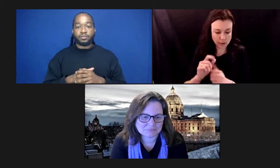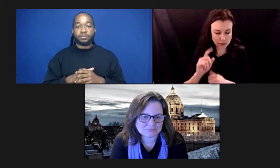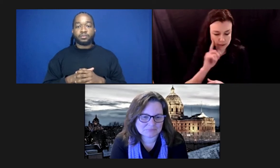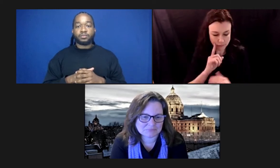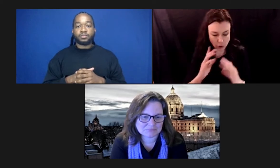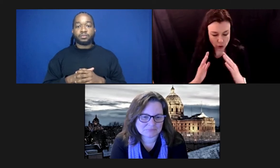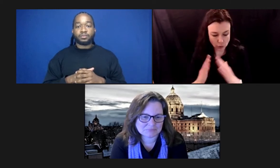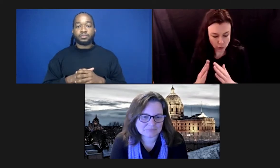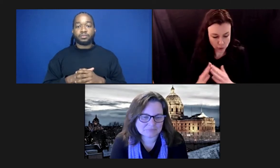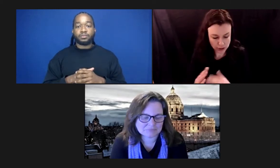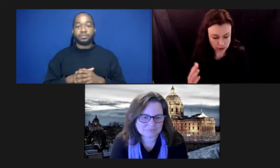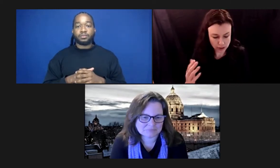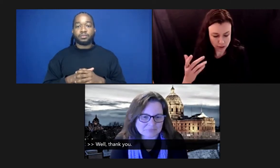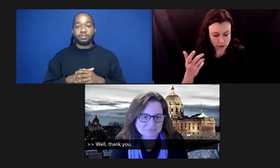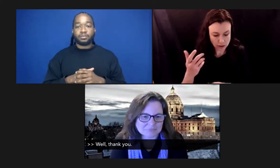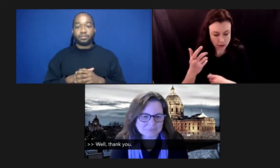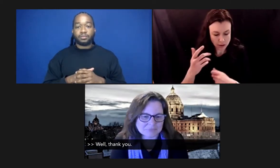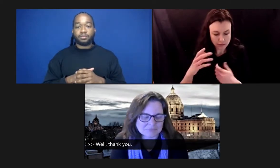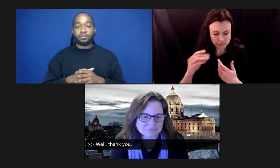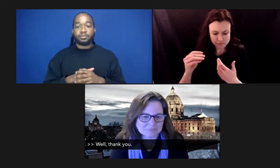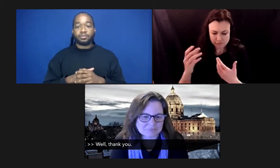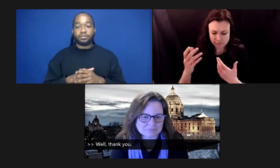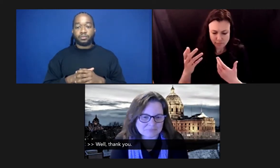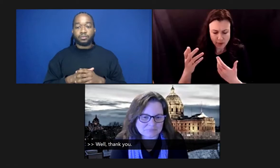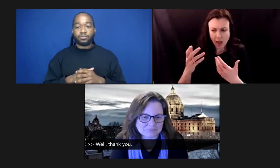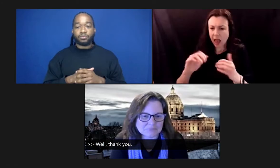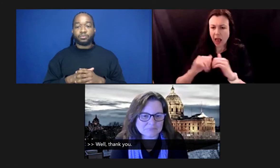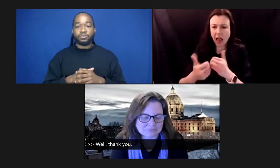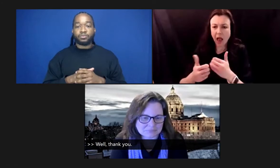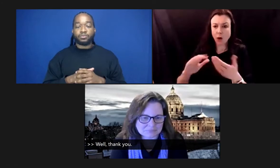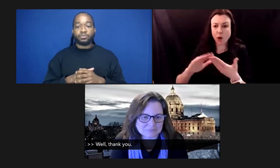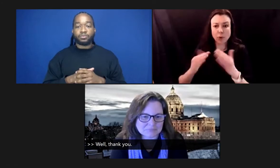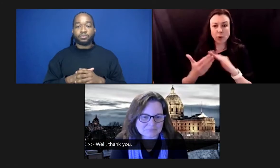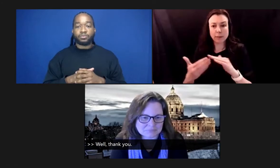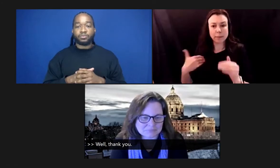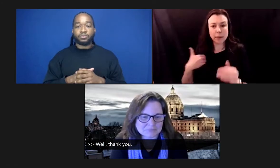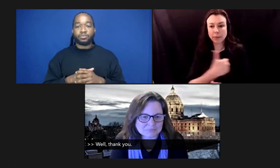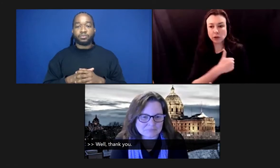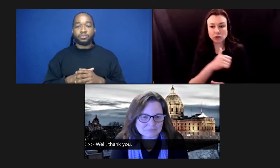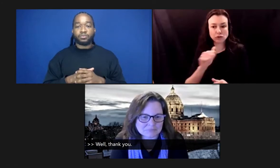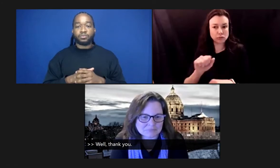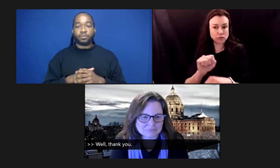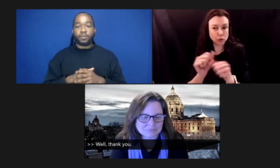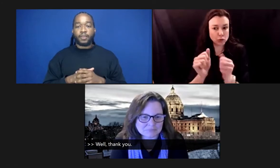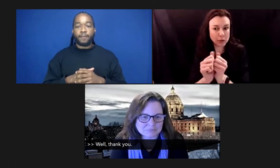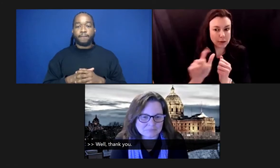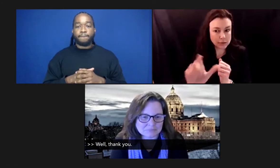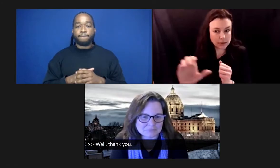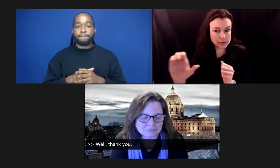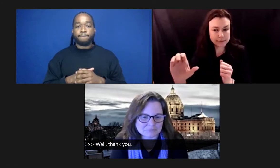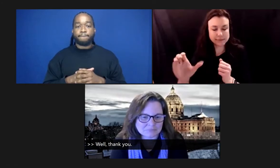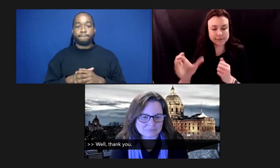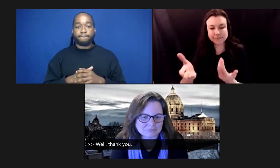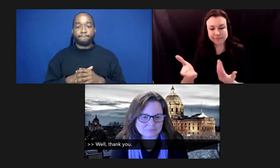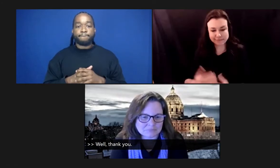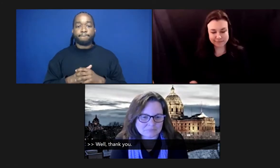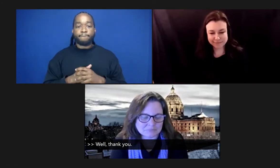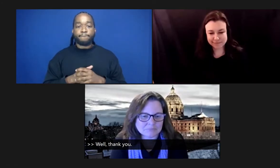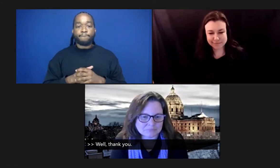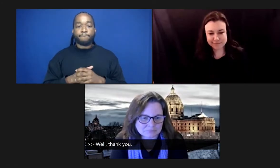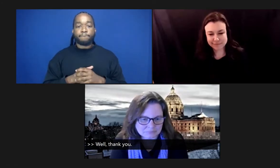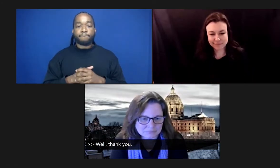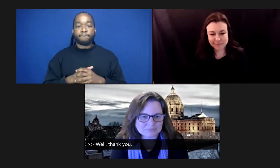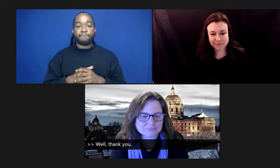the role of the LCC within the deaf community and how the community members work with